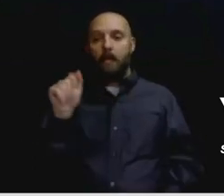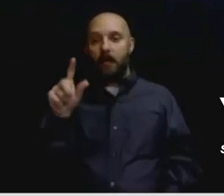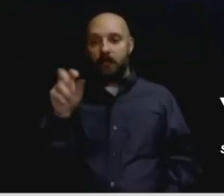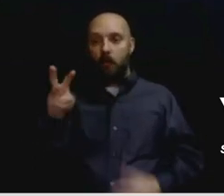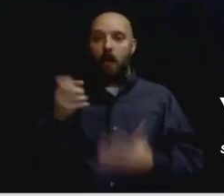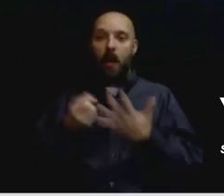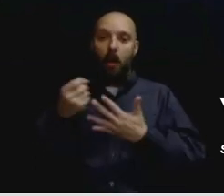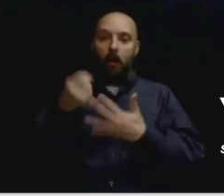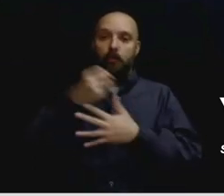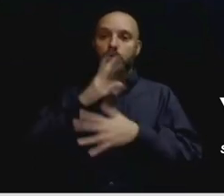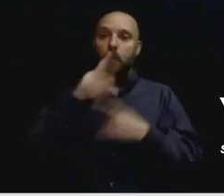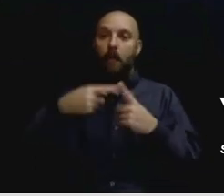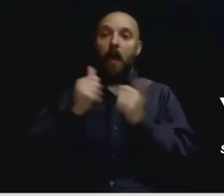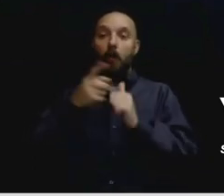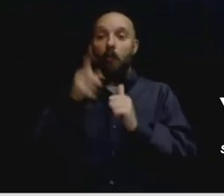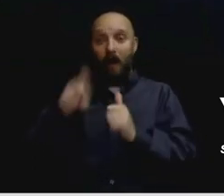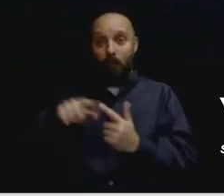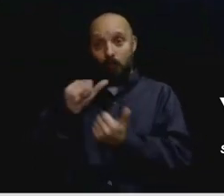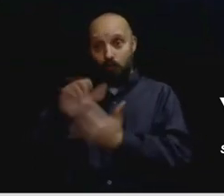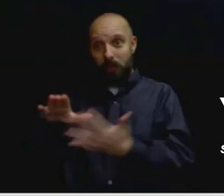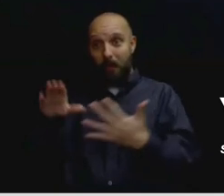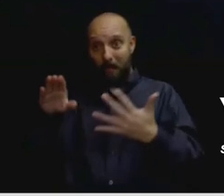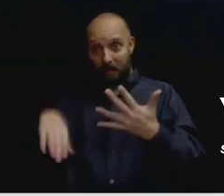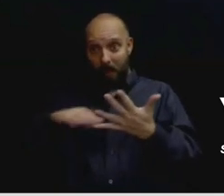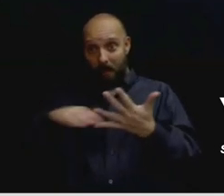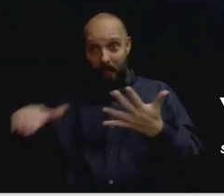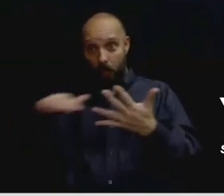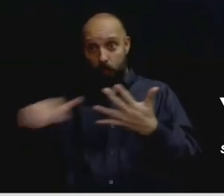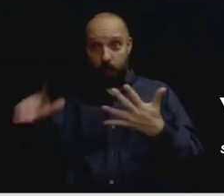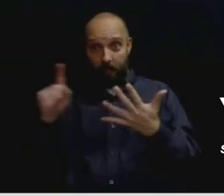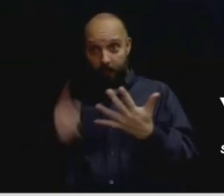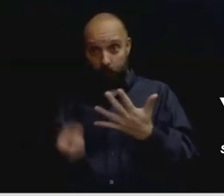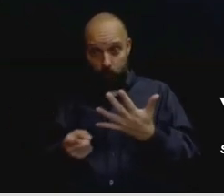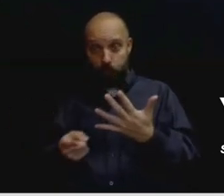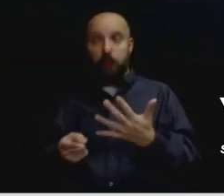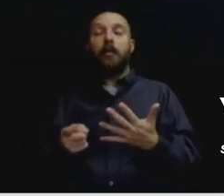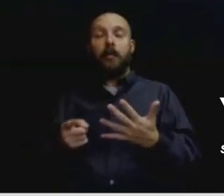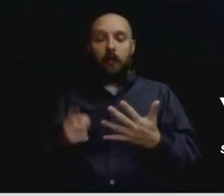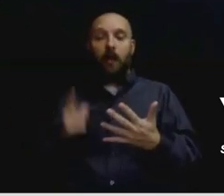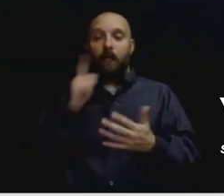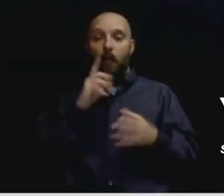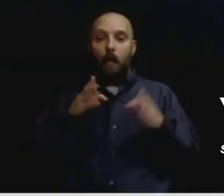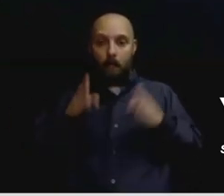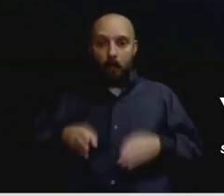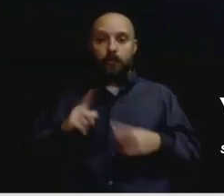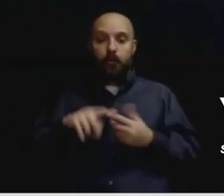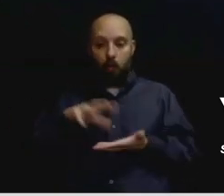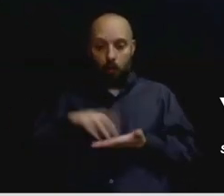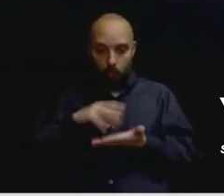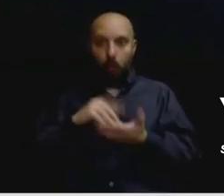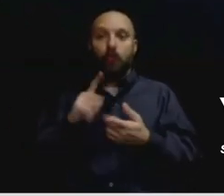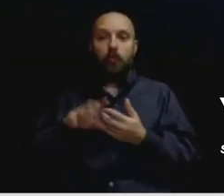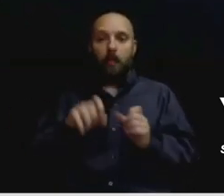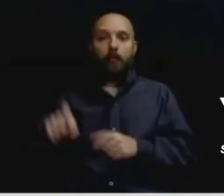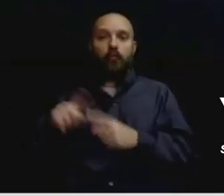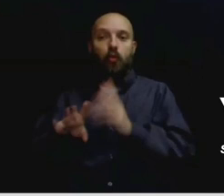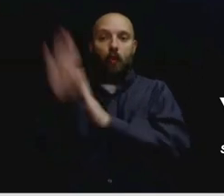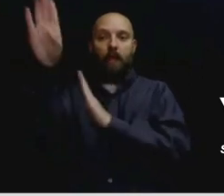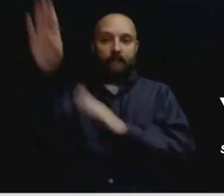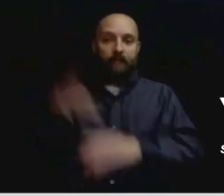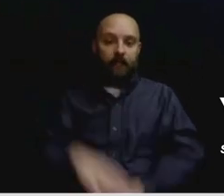you have to address the bottom layers first in order for a person to learn and thrive.